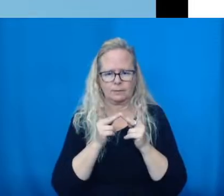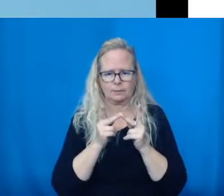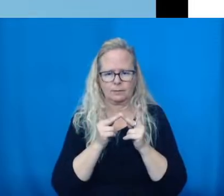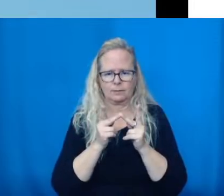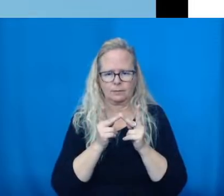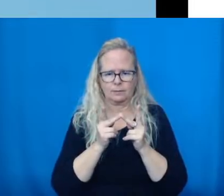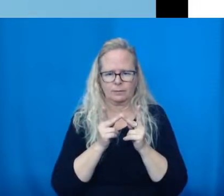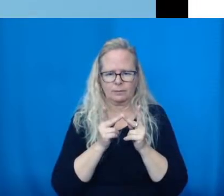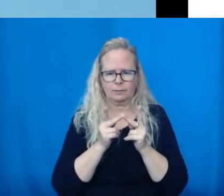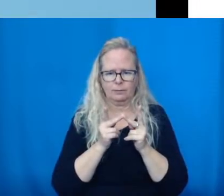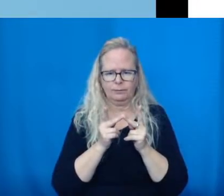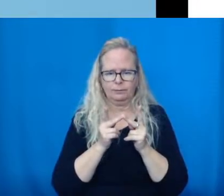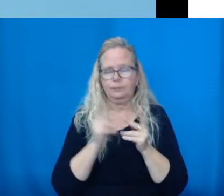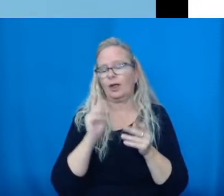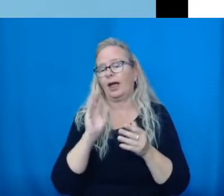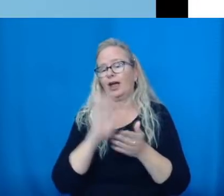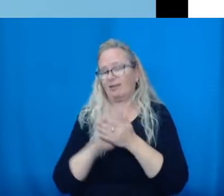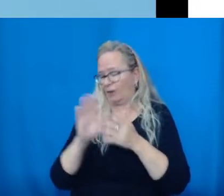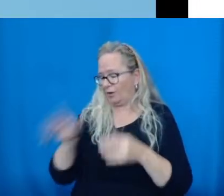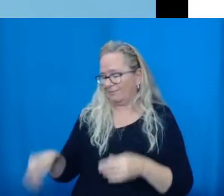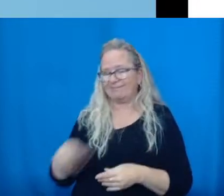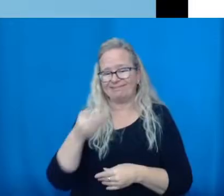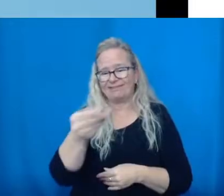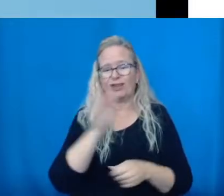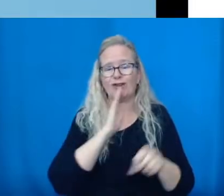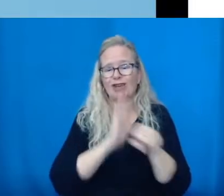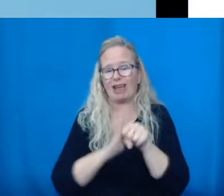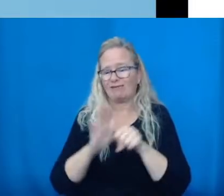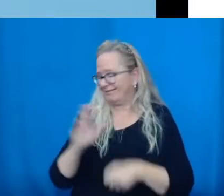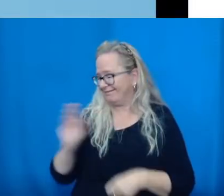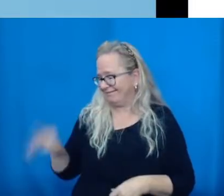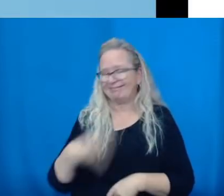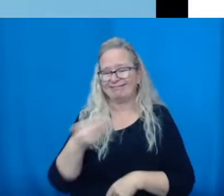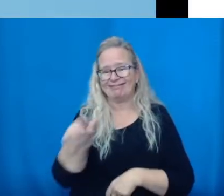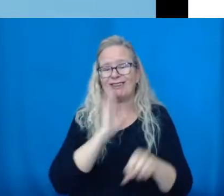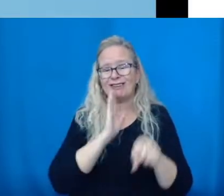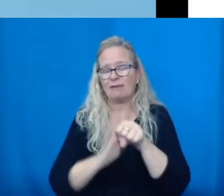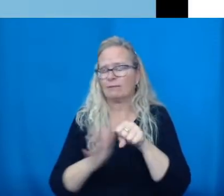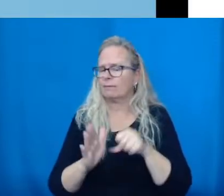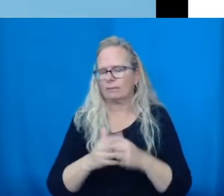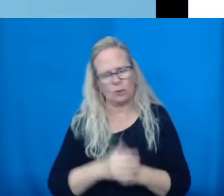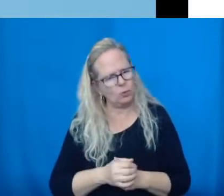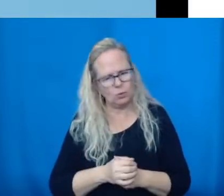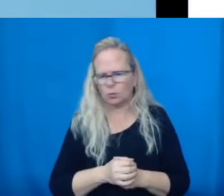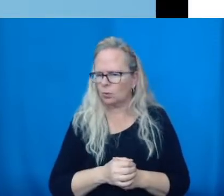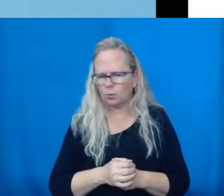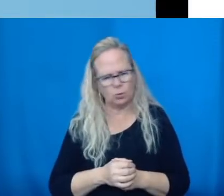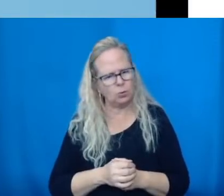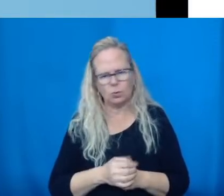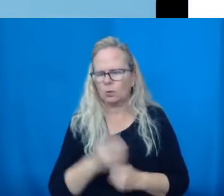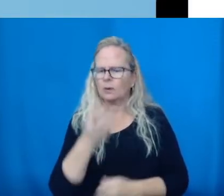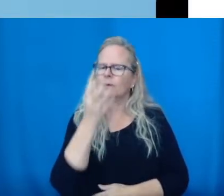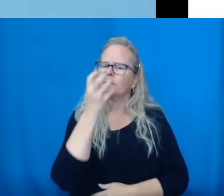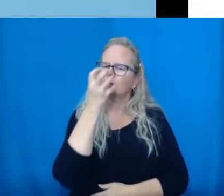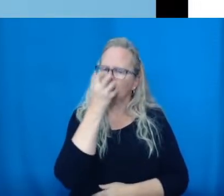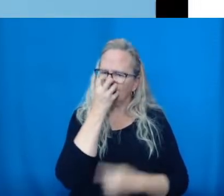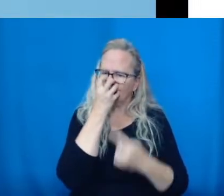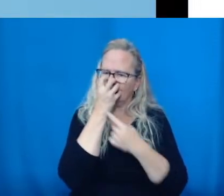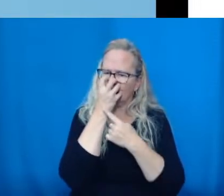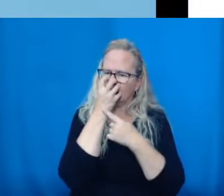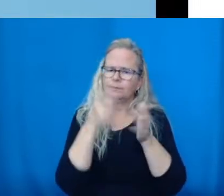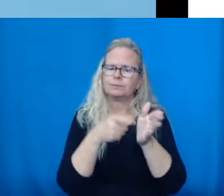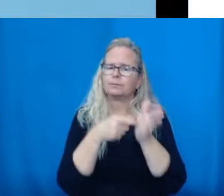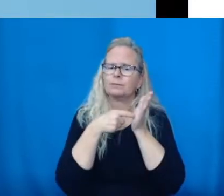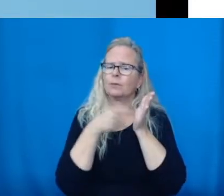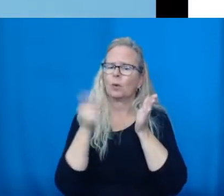Where a respirator is needed, and this is confirmed by determination of a hazard assessment and evaluation of the